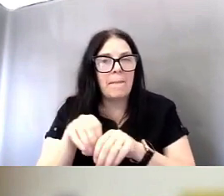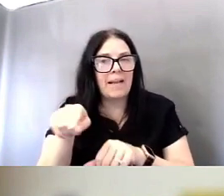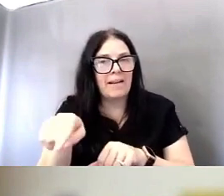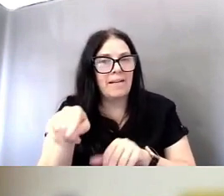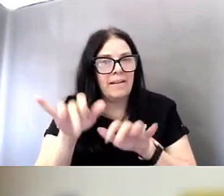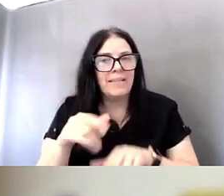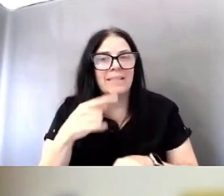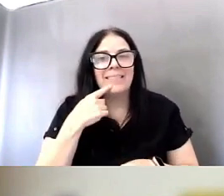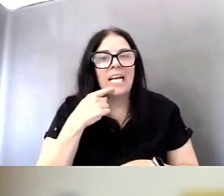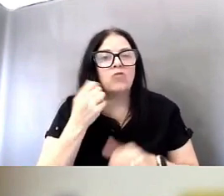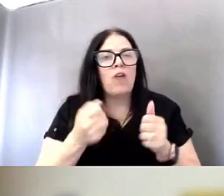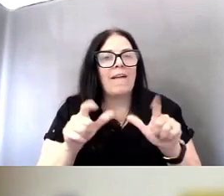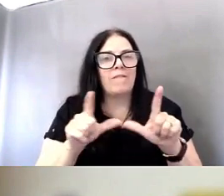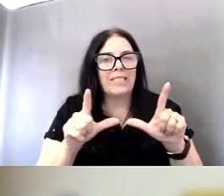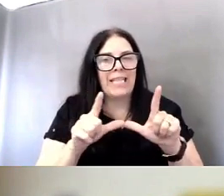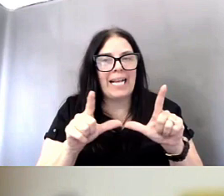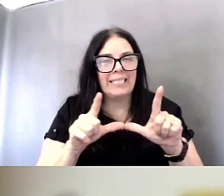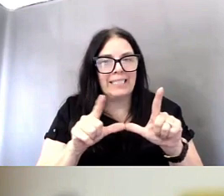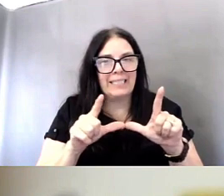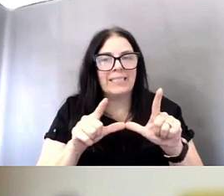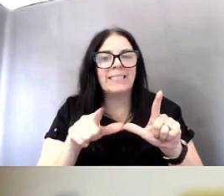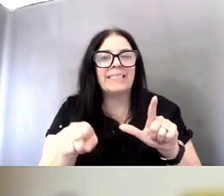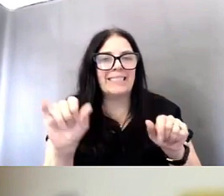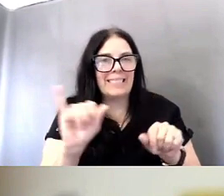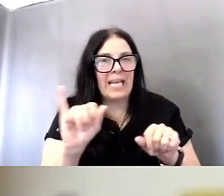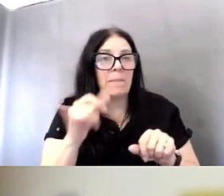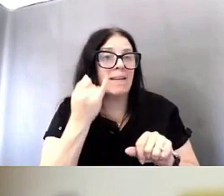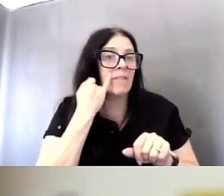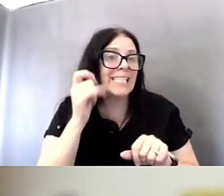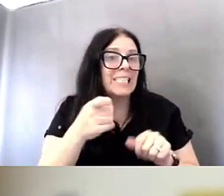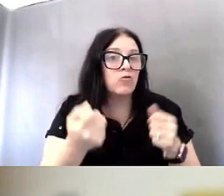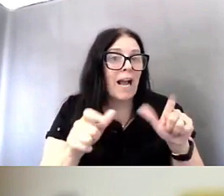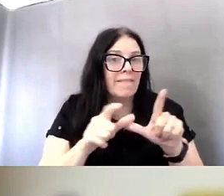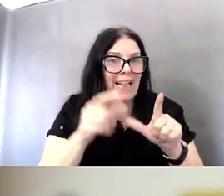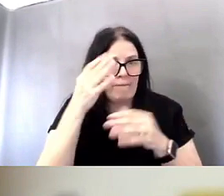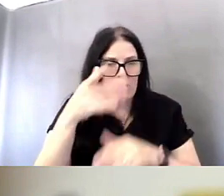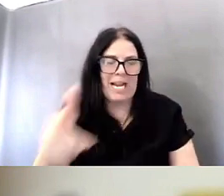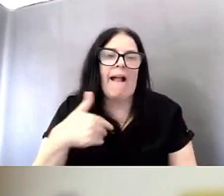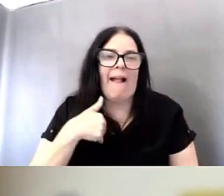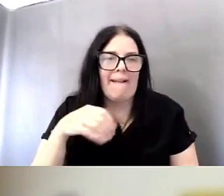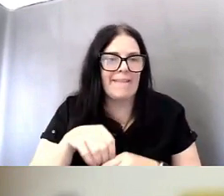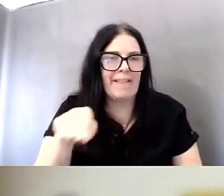also included in the collection. So if you're looking for those resources, they're there as well.